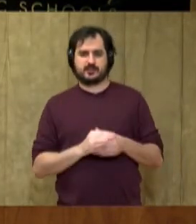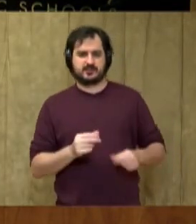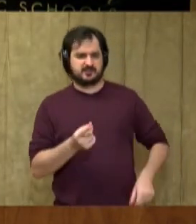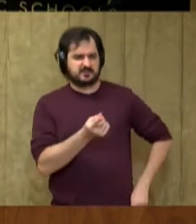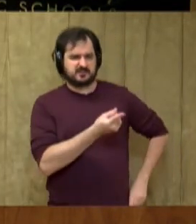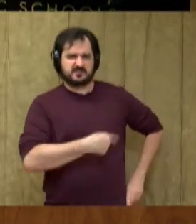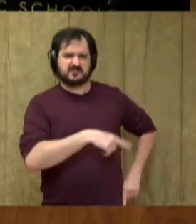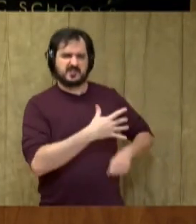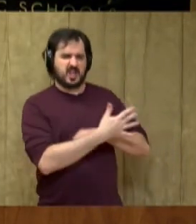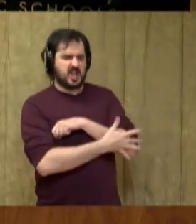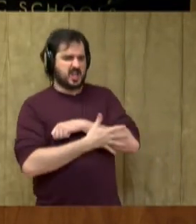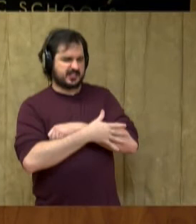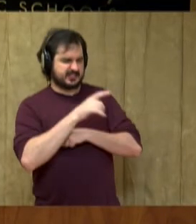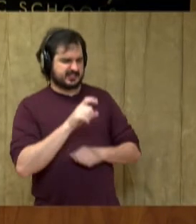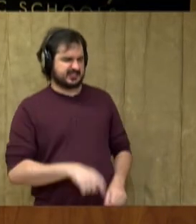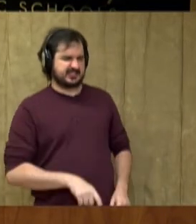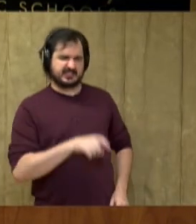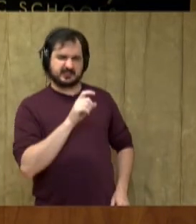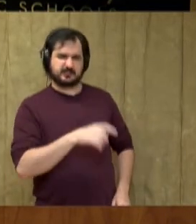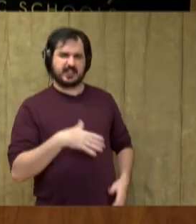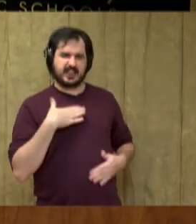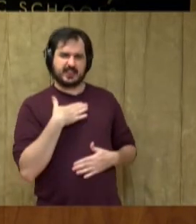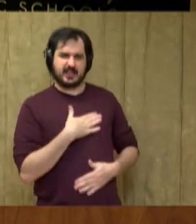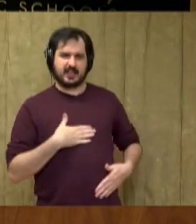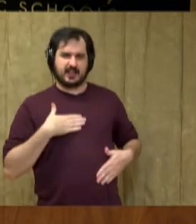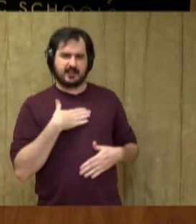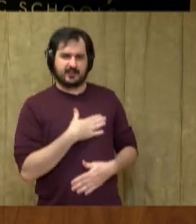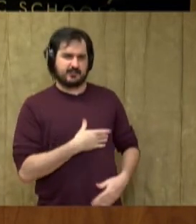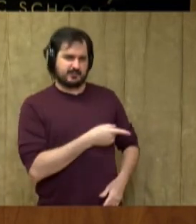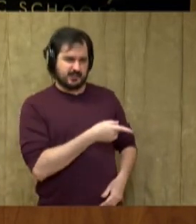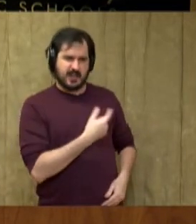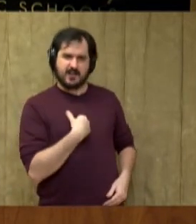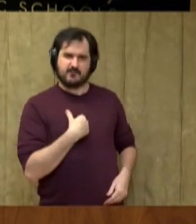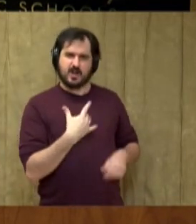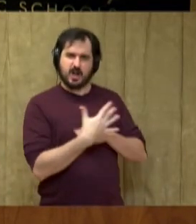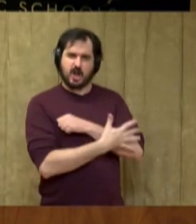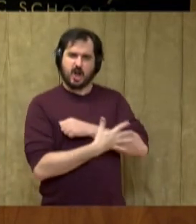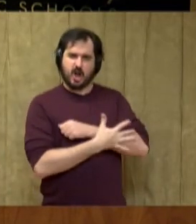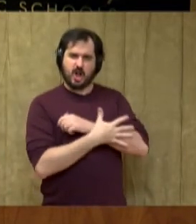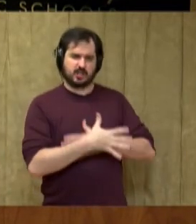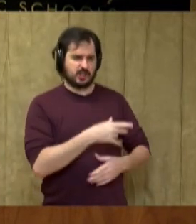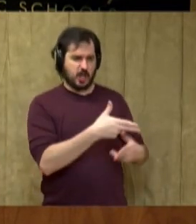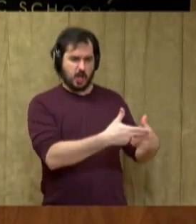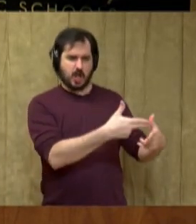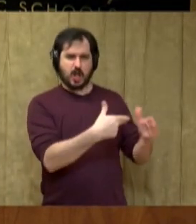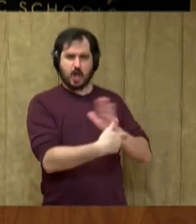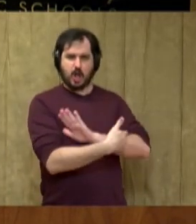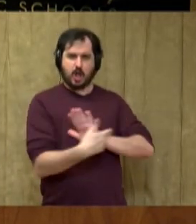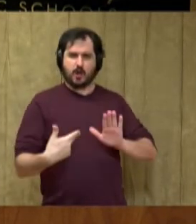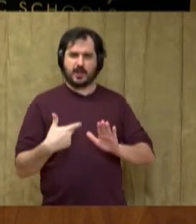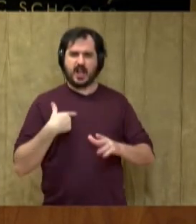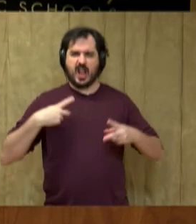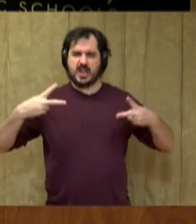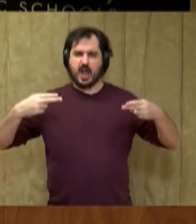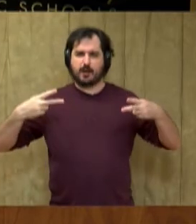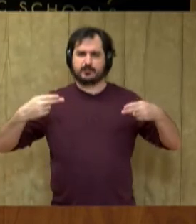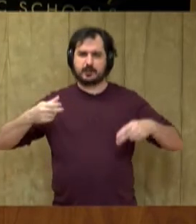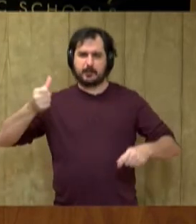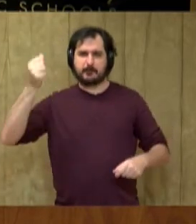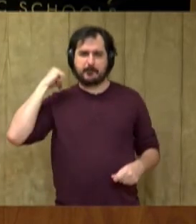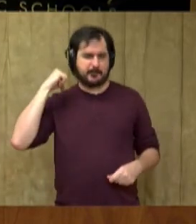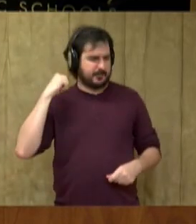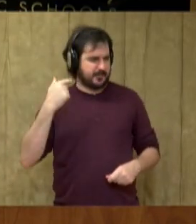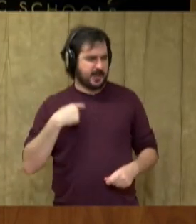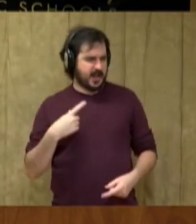in Boston the other day. I heard colonists call me a lobsterback. How rude. I came from my beloved England to protect